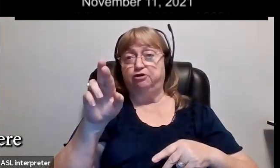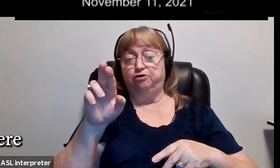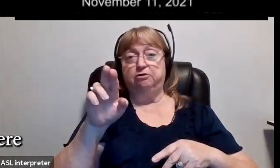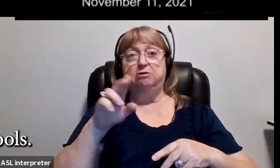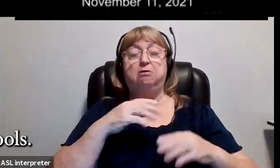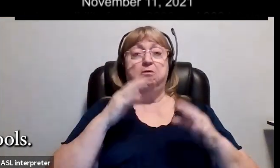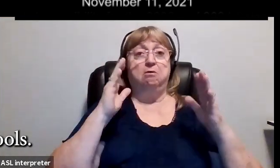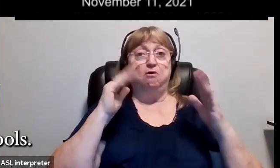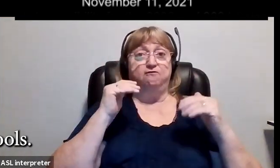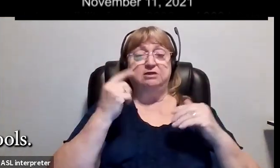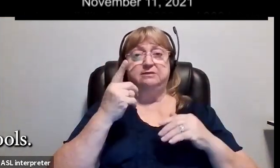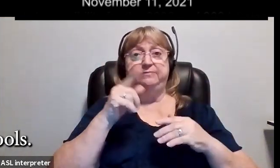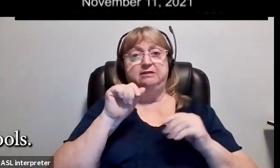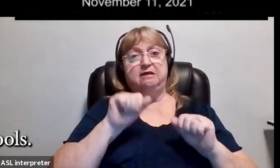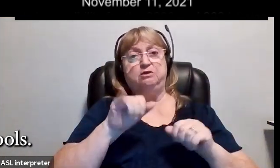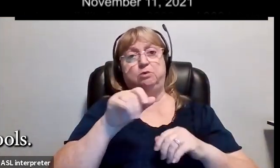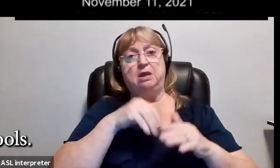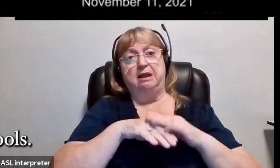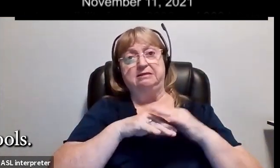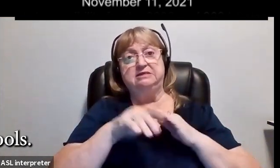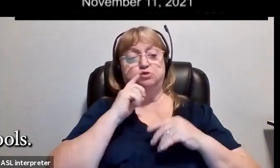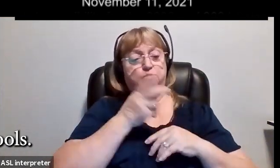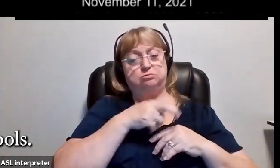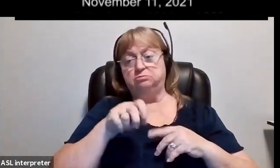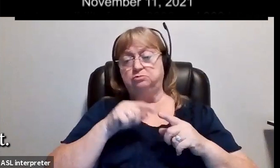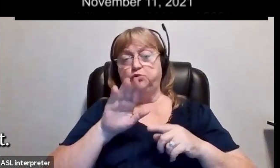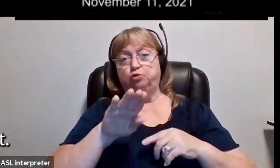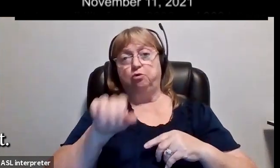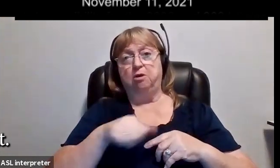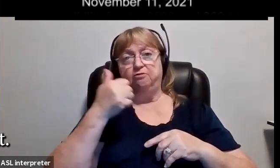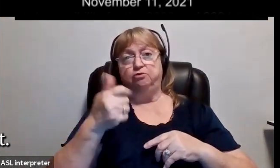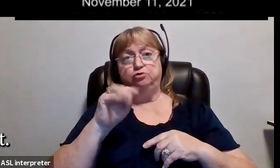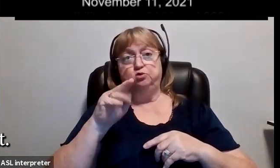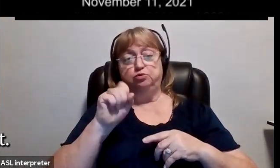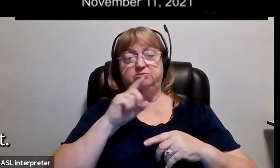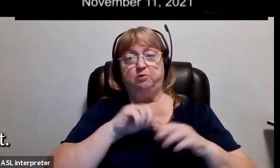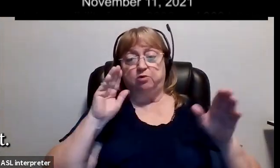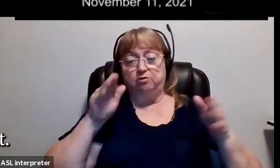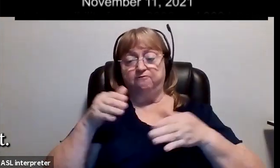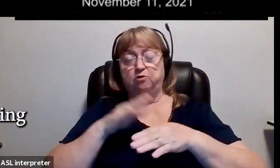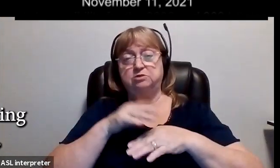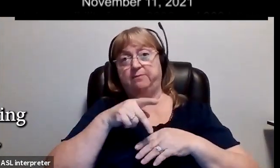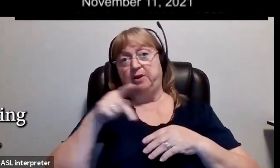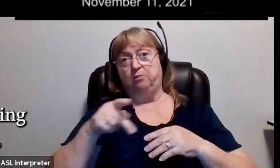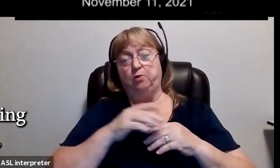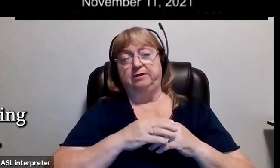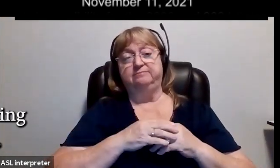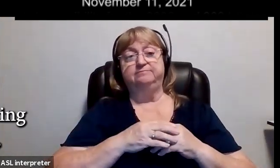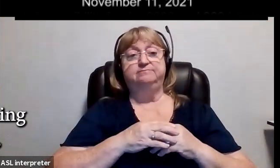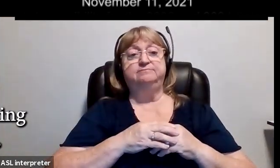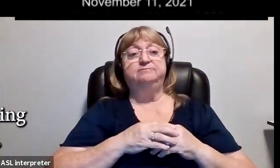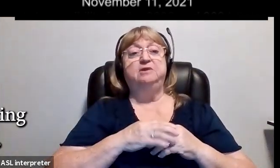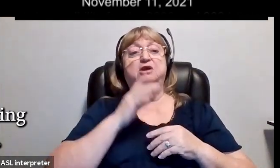be something in here that you can access as well or transfer to some of those other tools, but we'll be focusing on PowerPoint. And so we're going to go